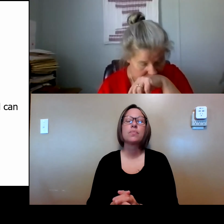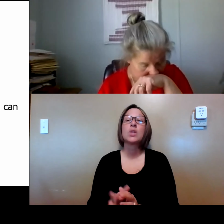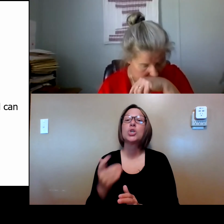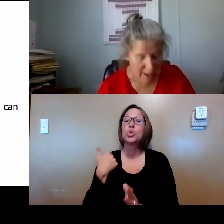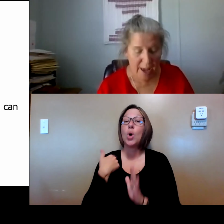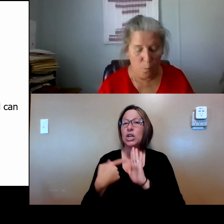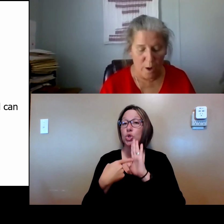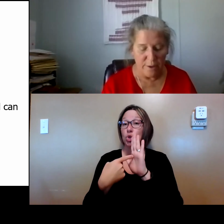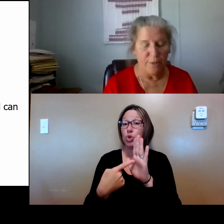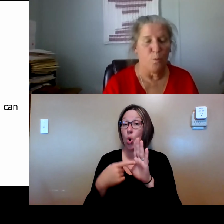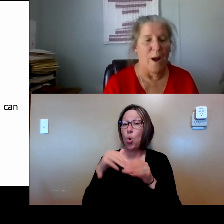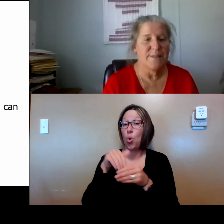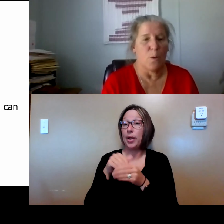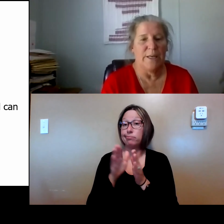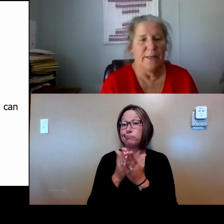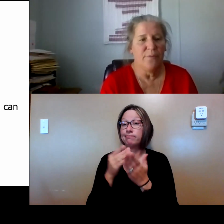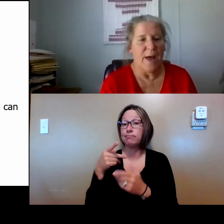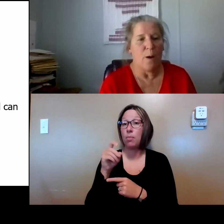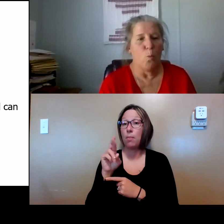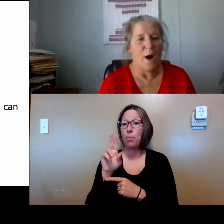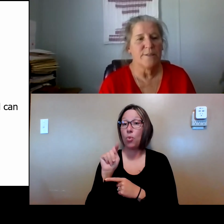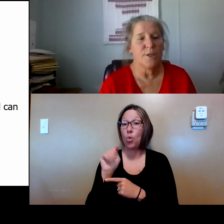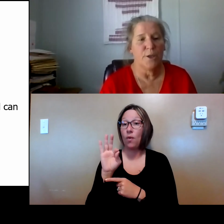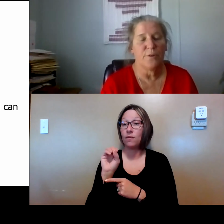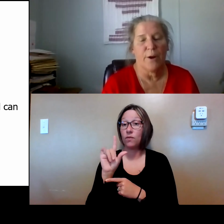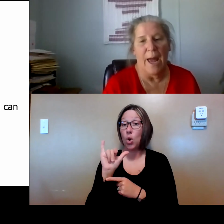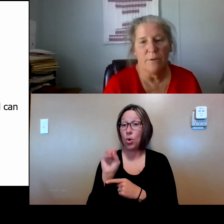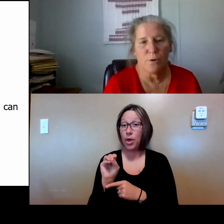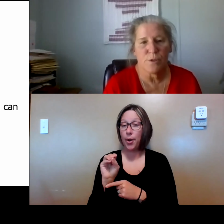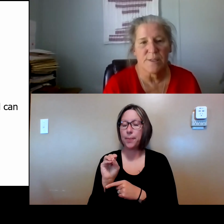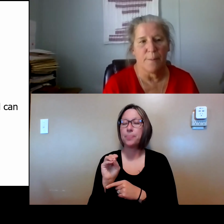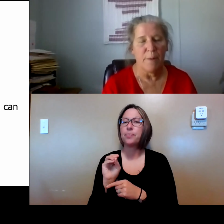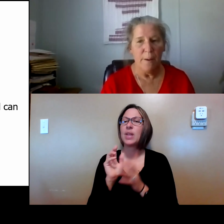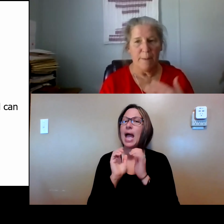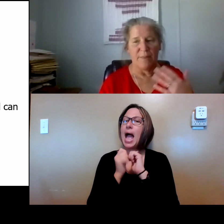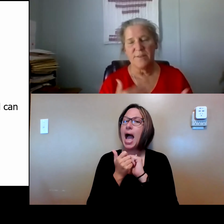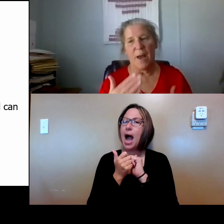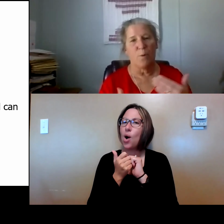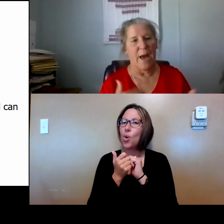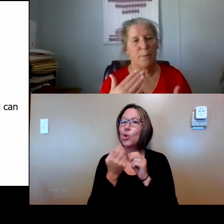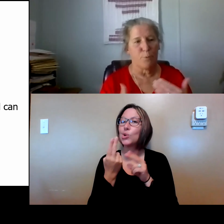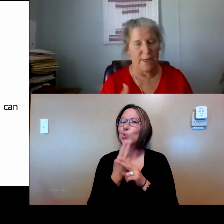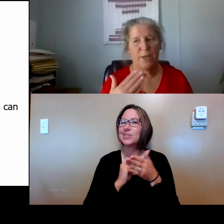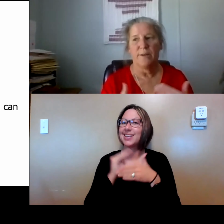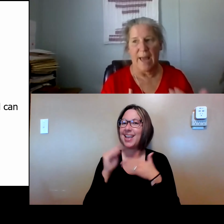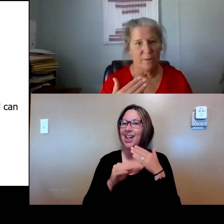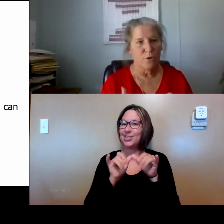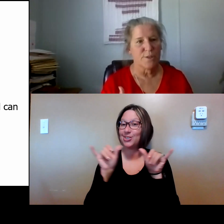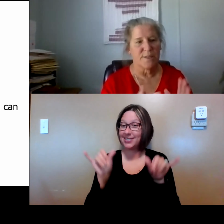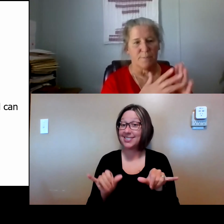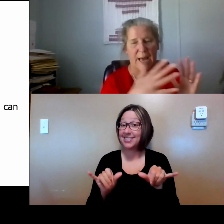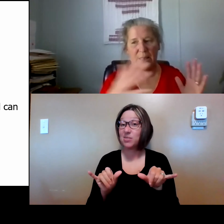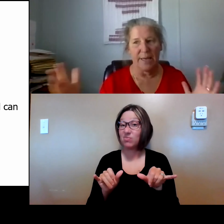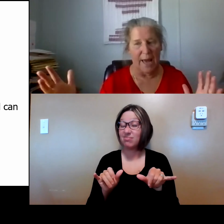portfolio. And one of the ways that we did that was to use our calendar system. By this time, we had a pretty good